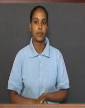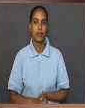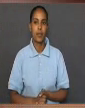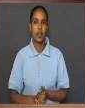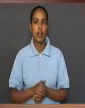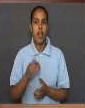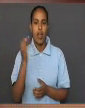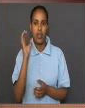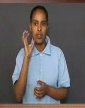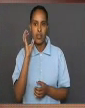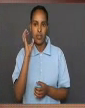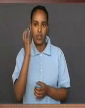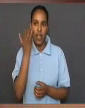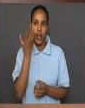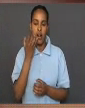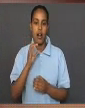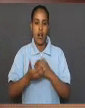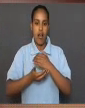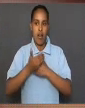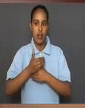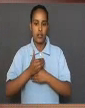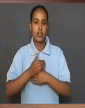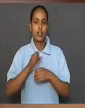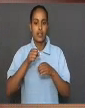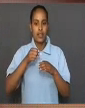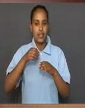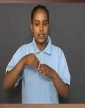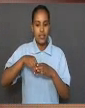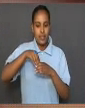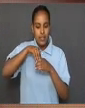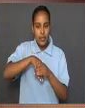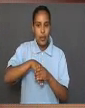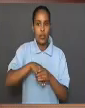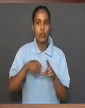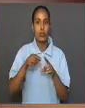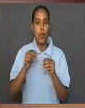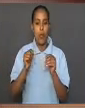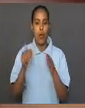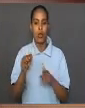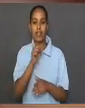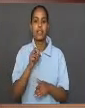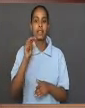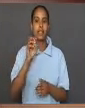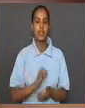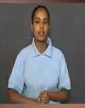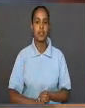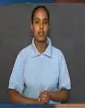A thicker layer can be applied by dipping iron into molten zinc.